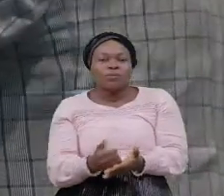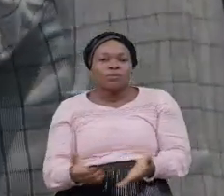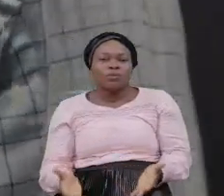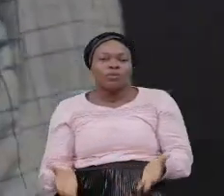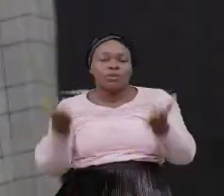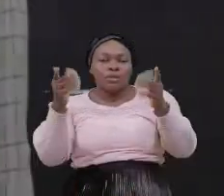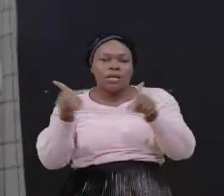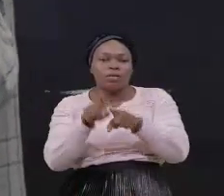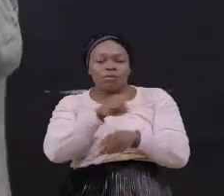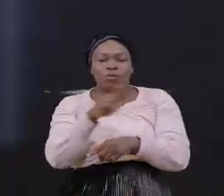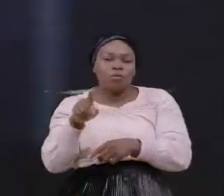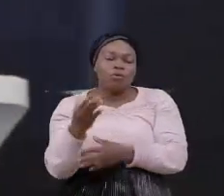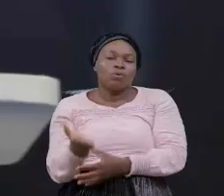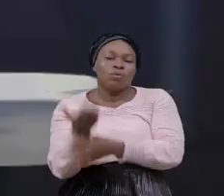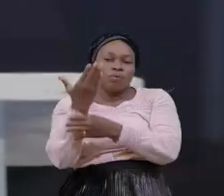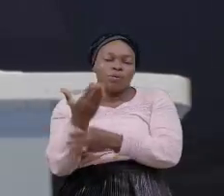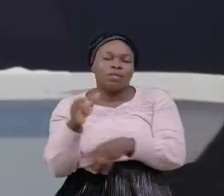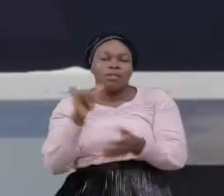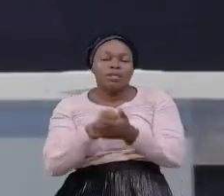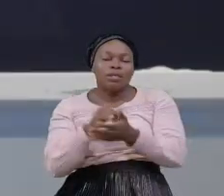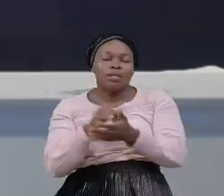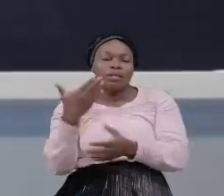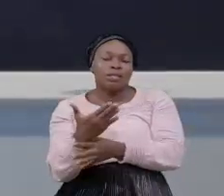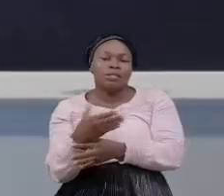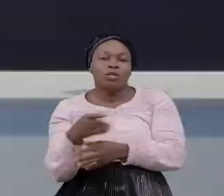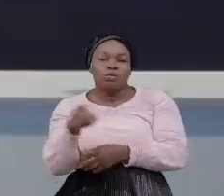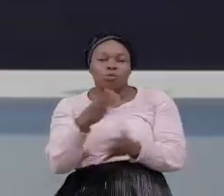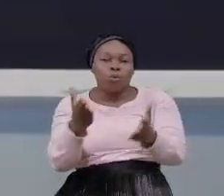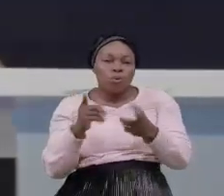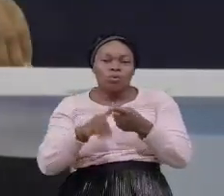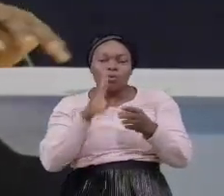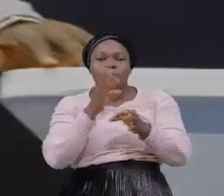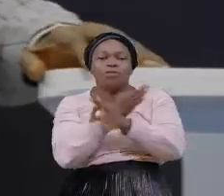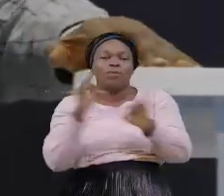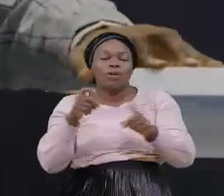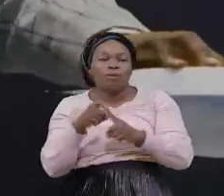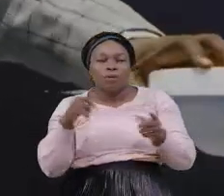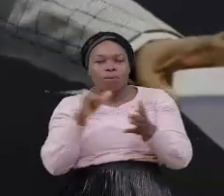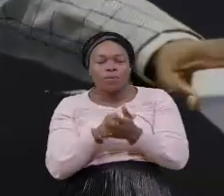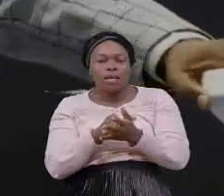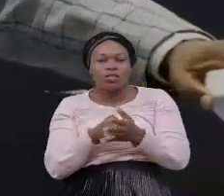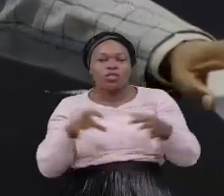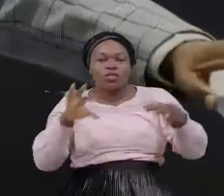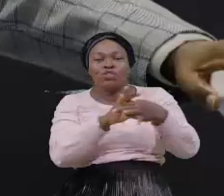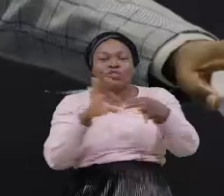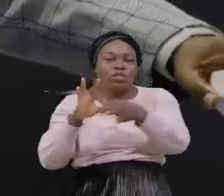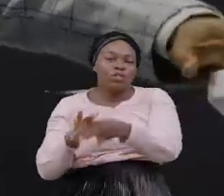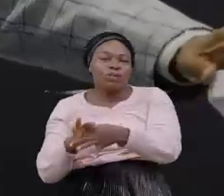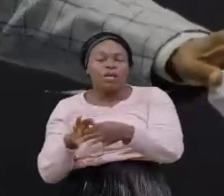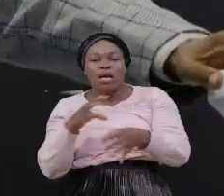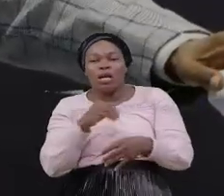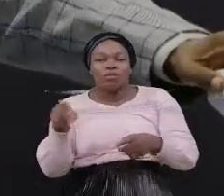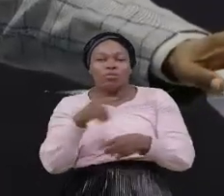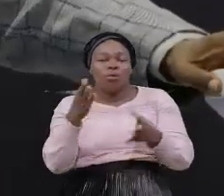You want to be free from the shackles, the chains. You want to be free from